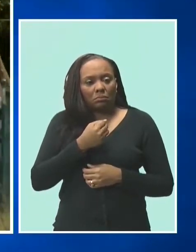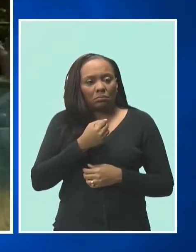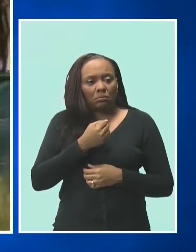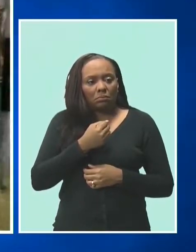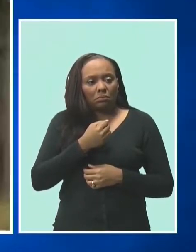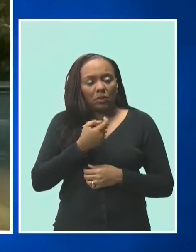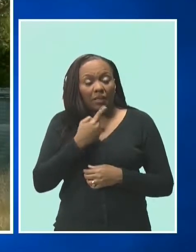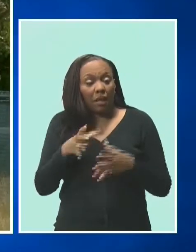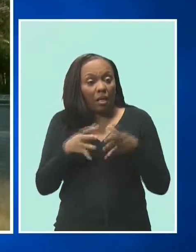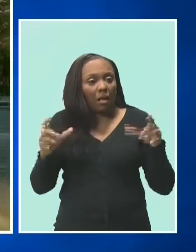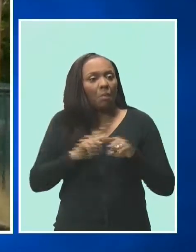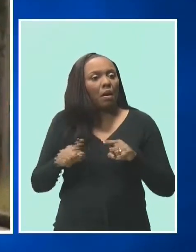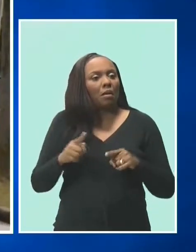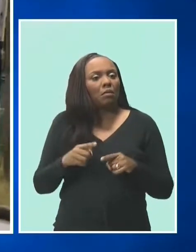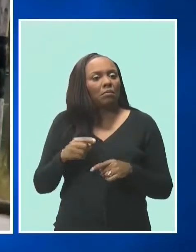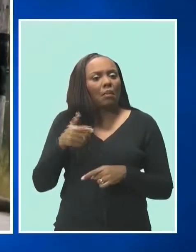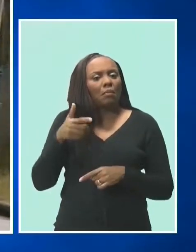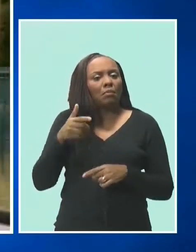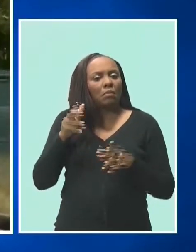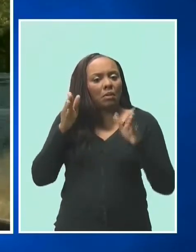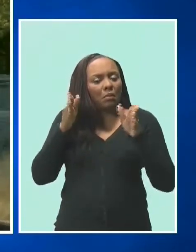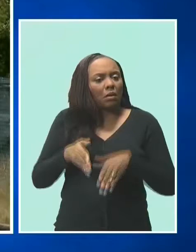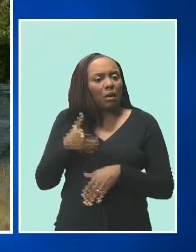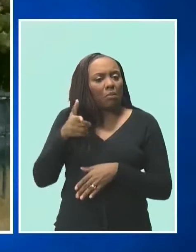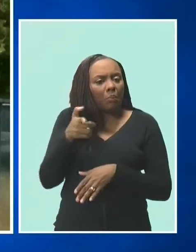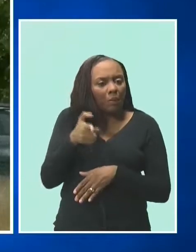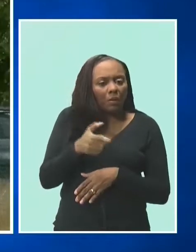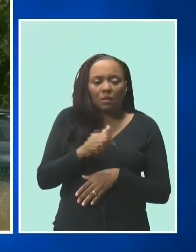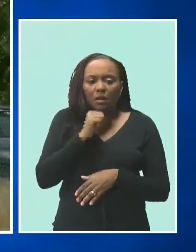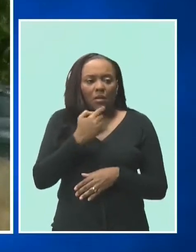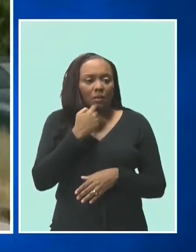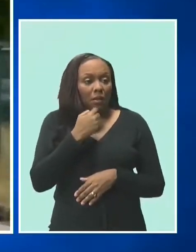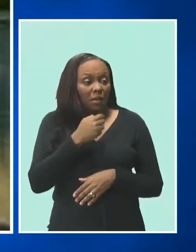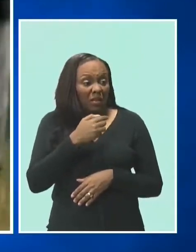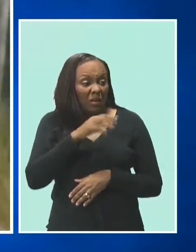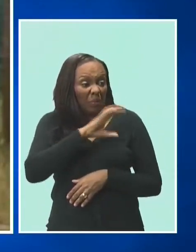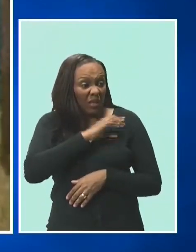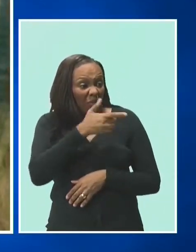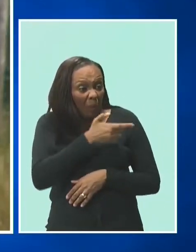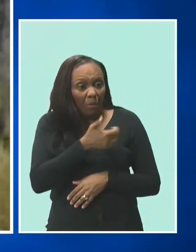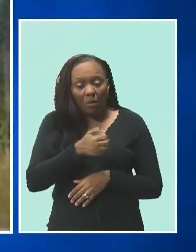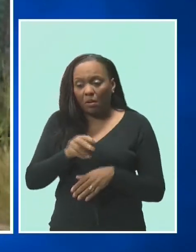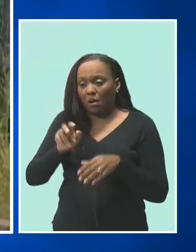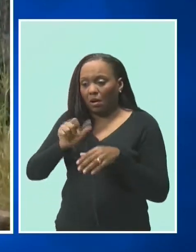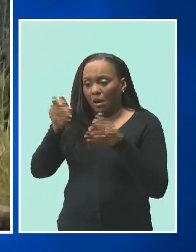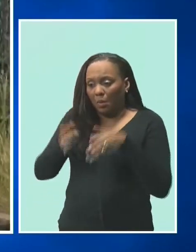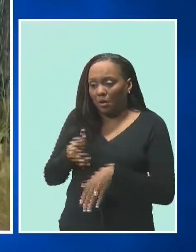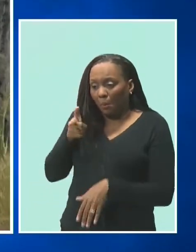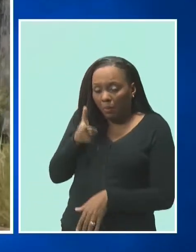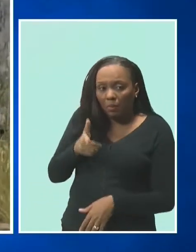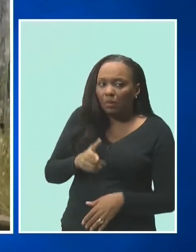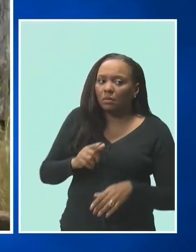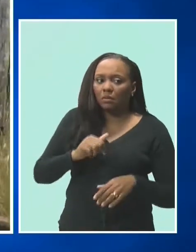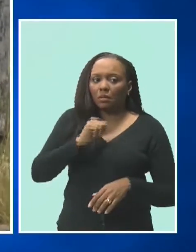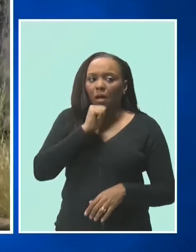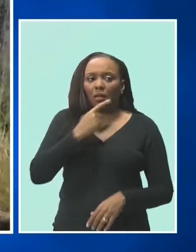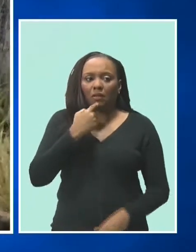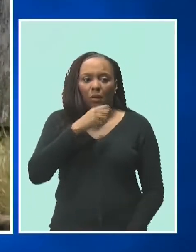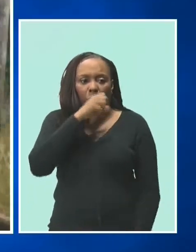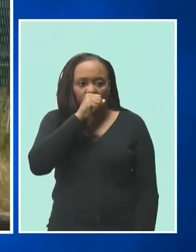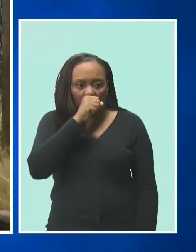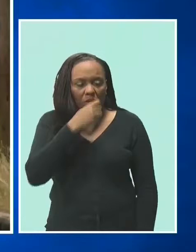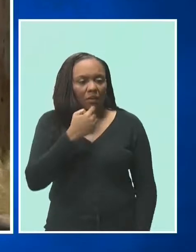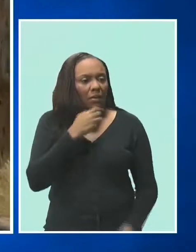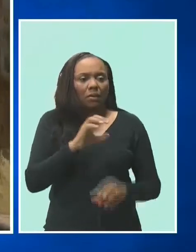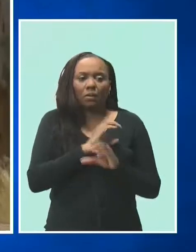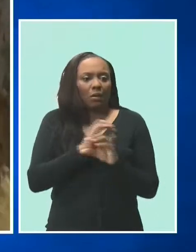that shots were fired, although he could not say if by police or other persons. He added that as far as police were aware,